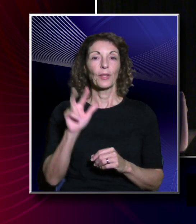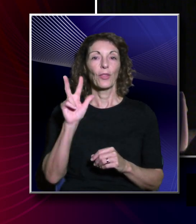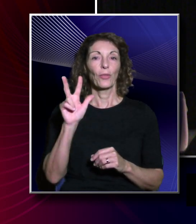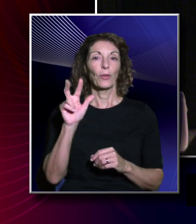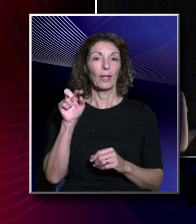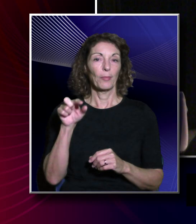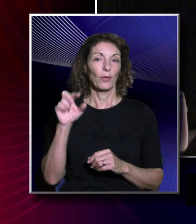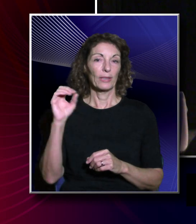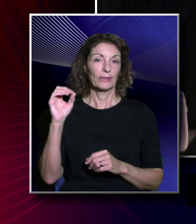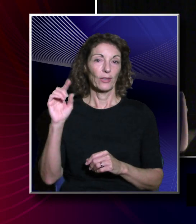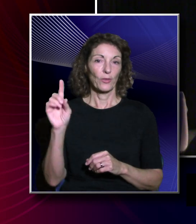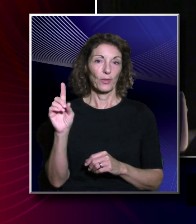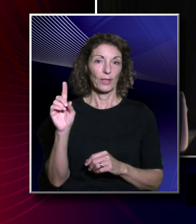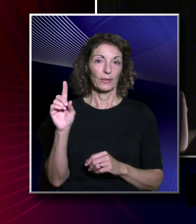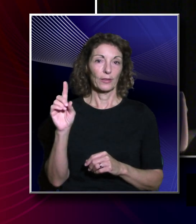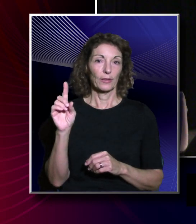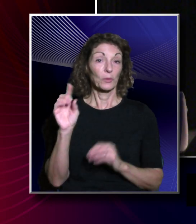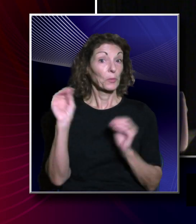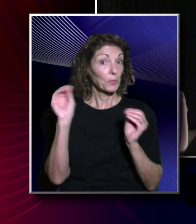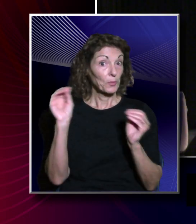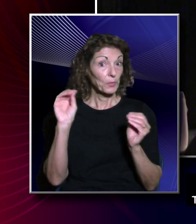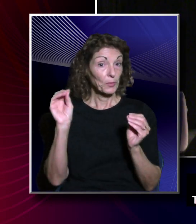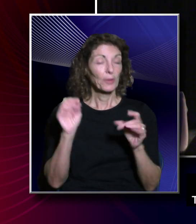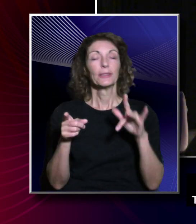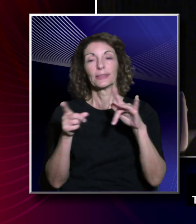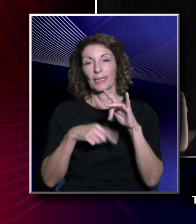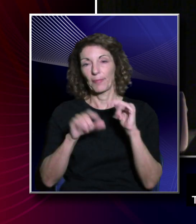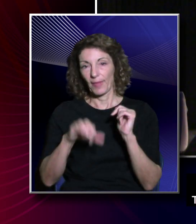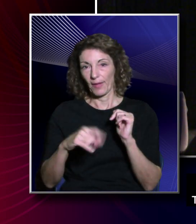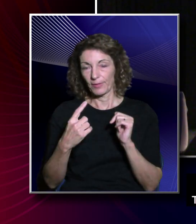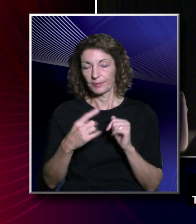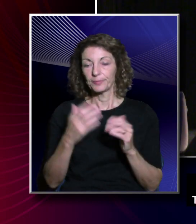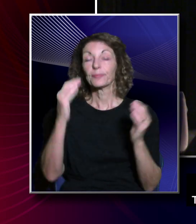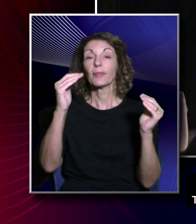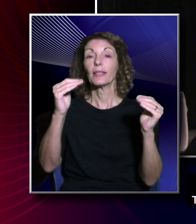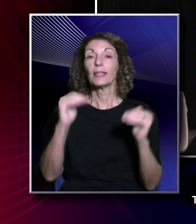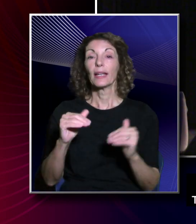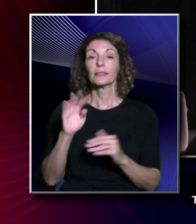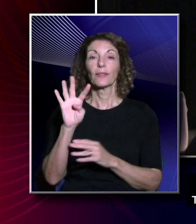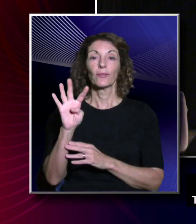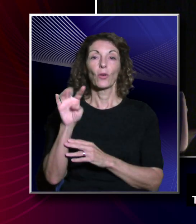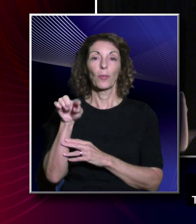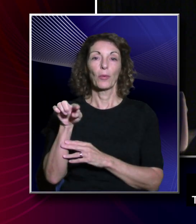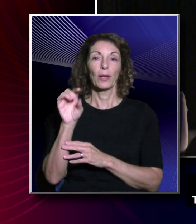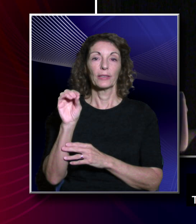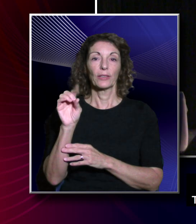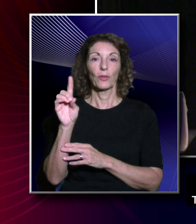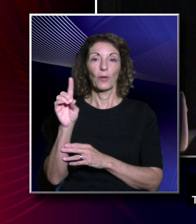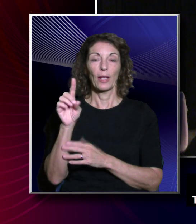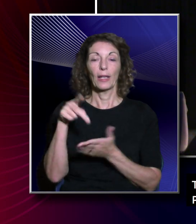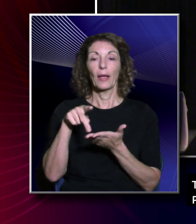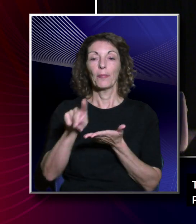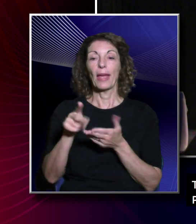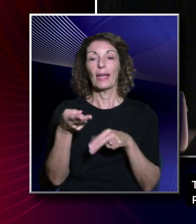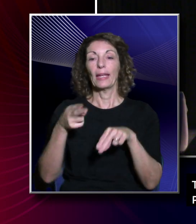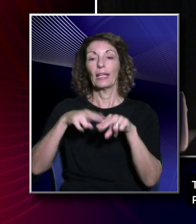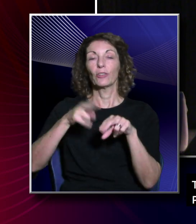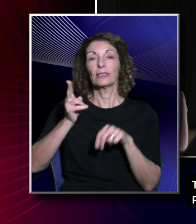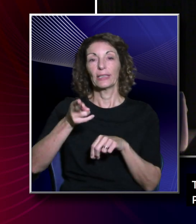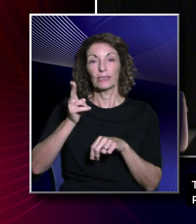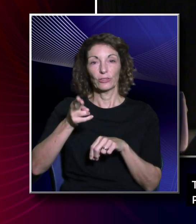3.01. There are none, so we can skip that. Next is 4.01, pay increase history, Anita